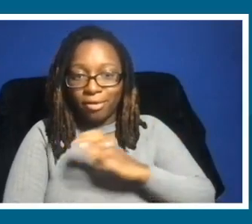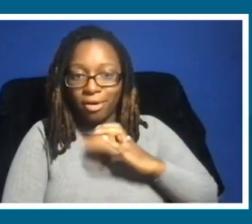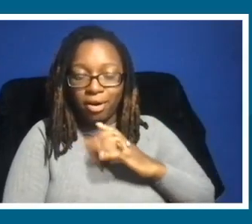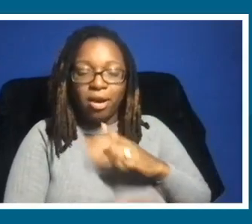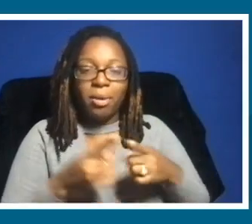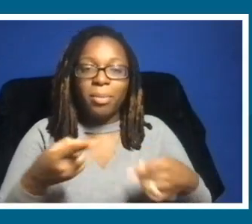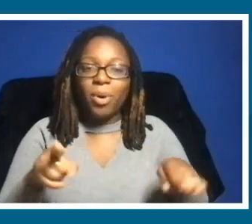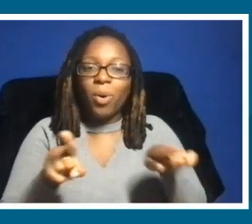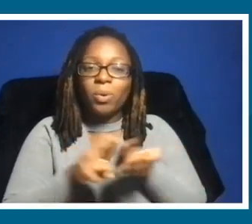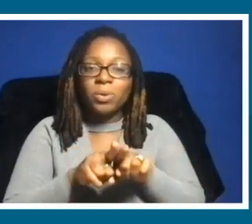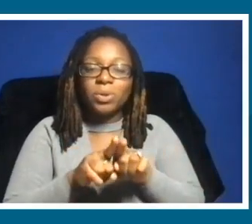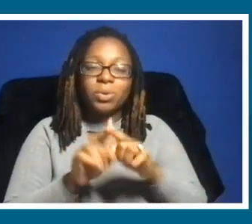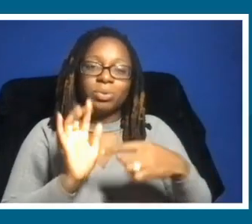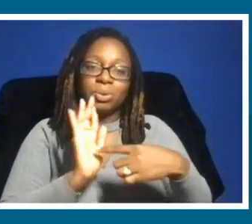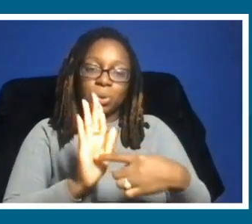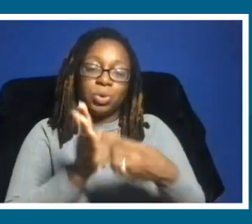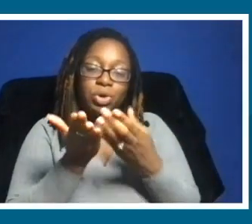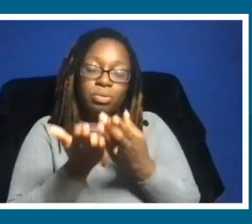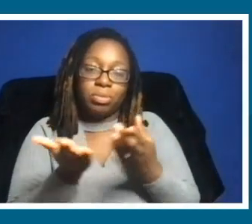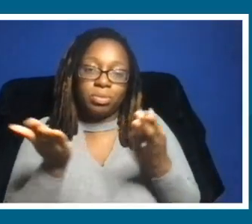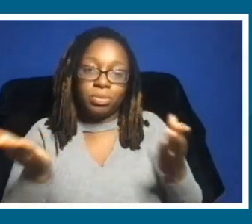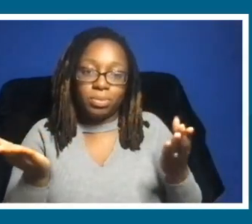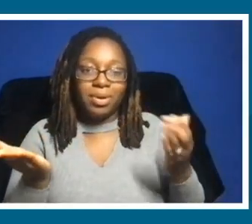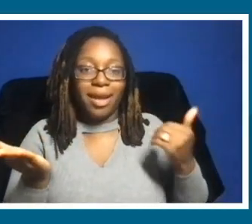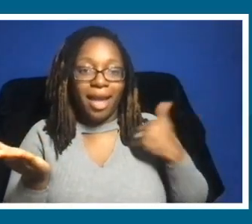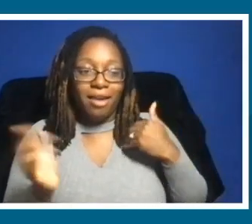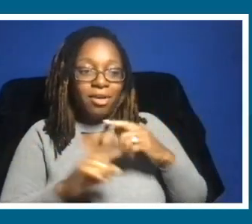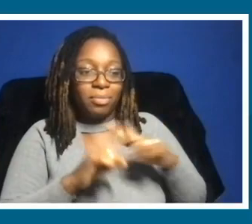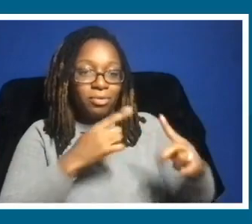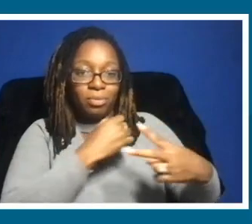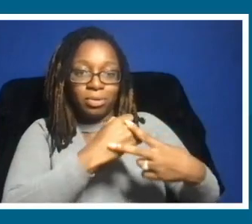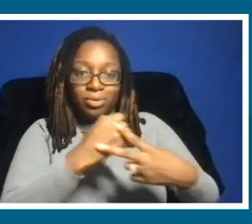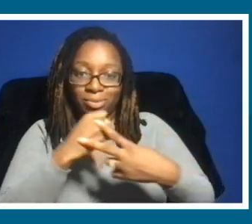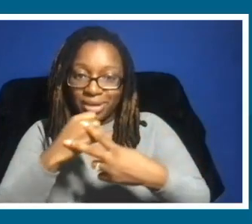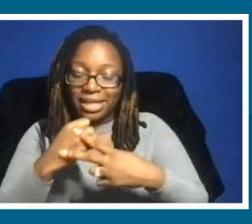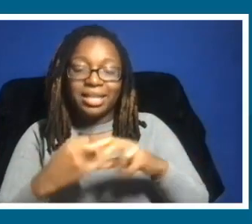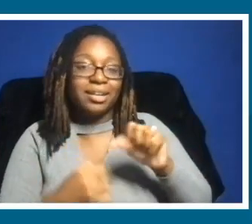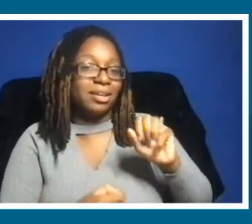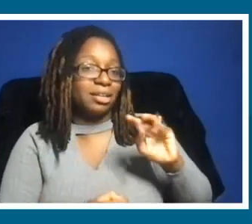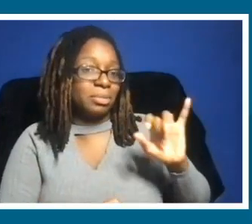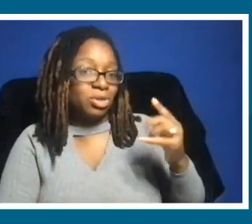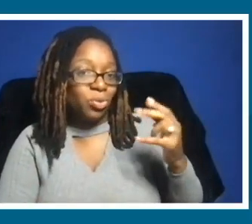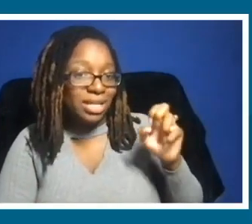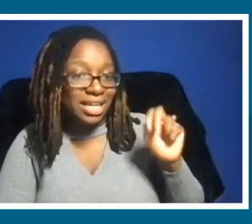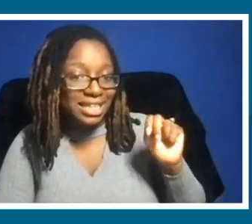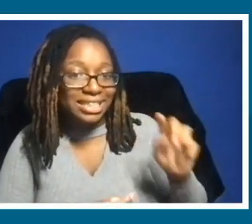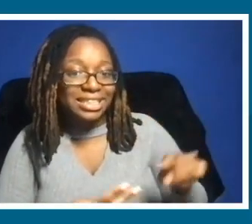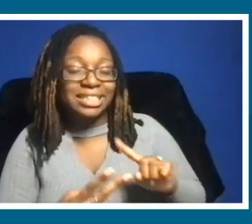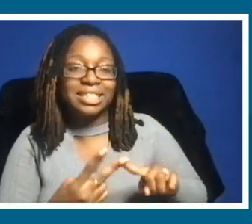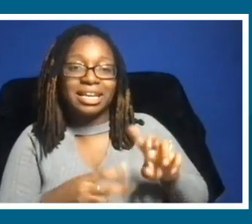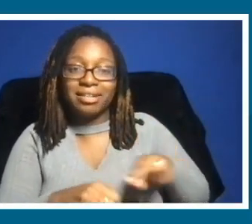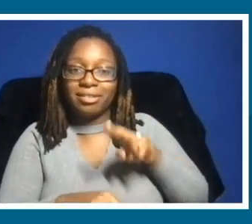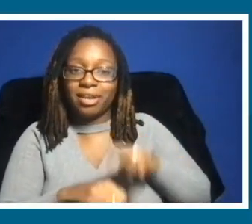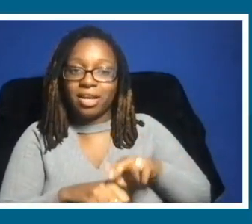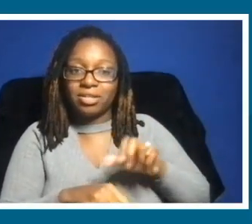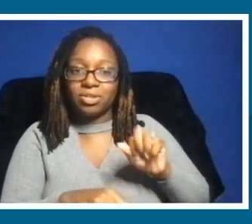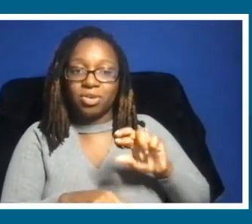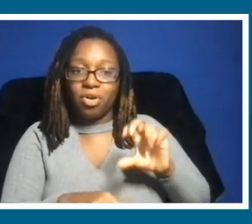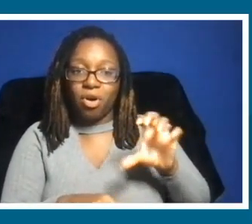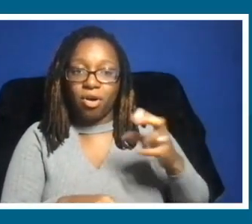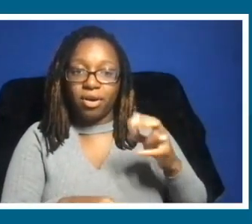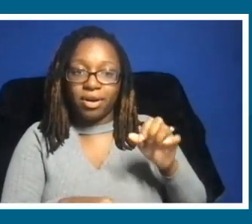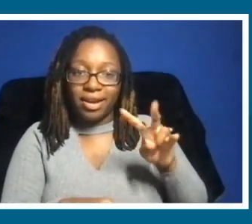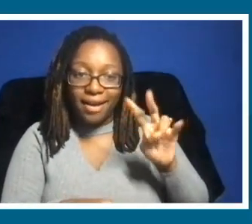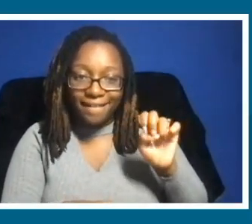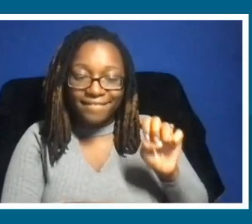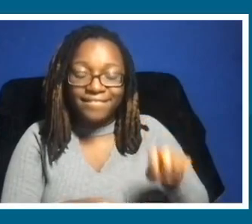materials from different repositories, including the Smithsonian, including the National Archives, including